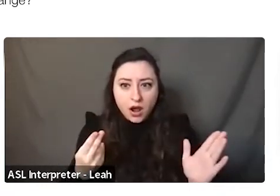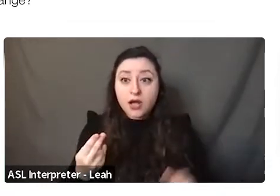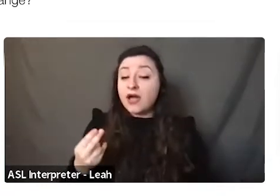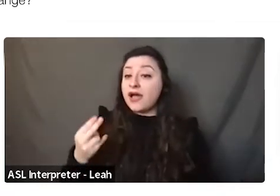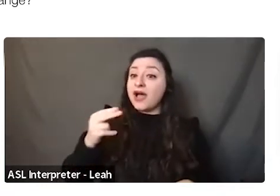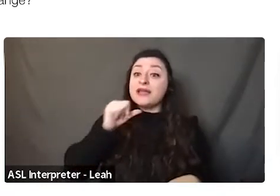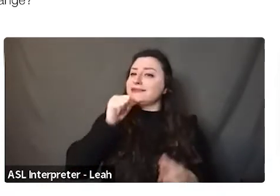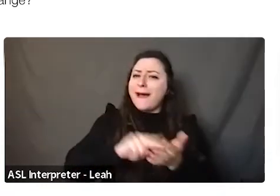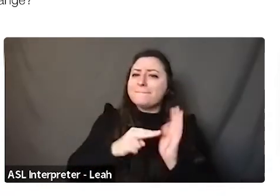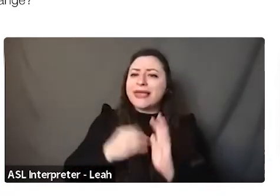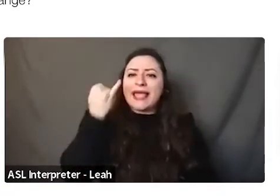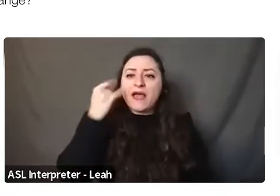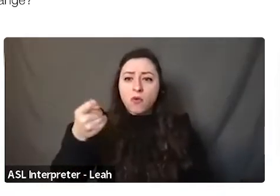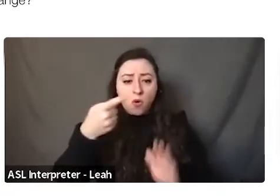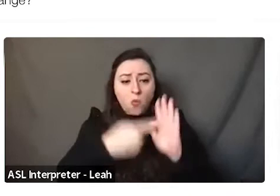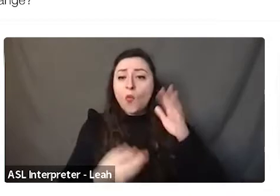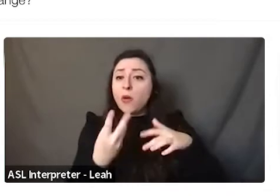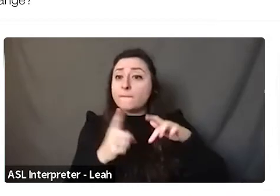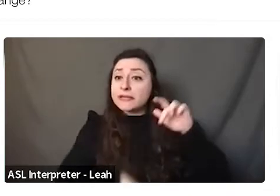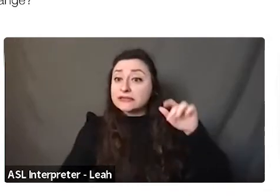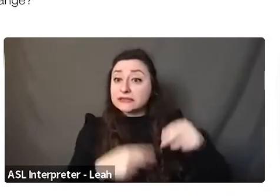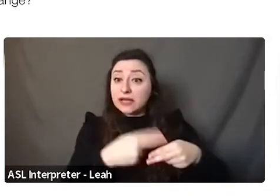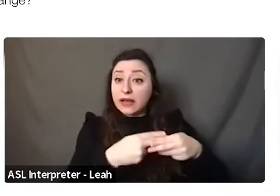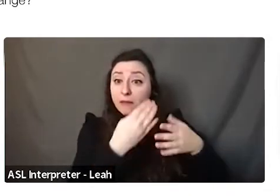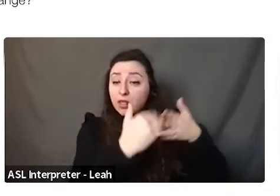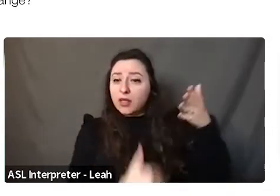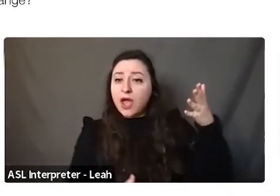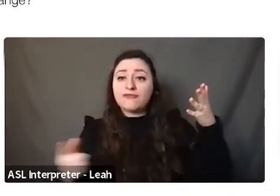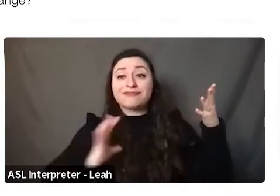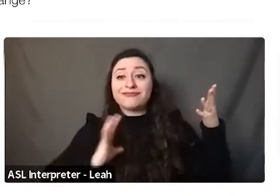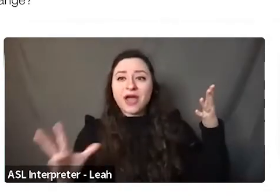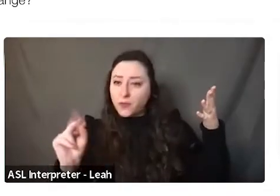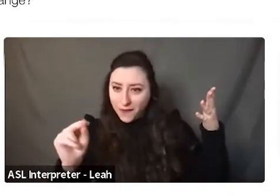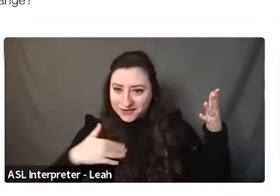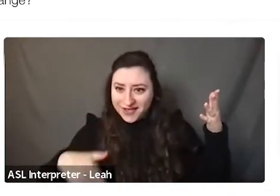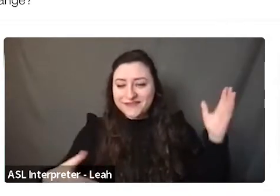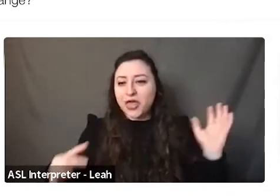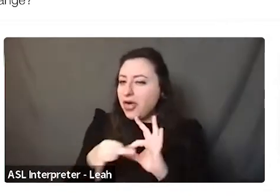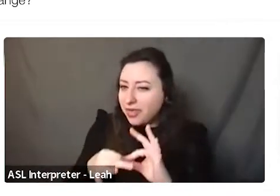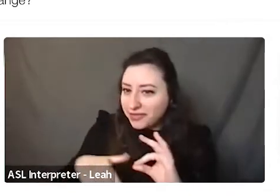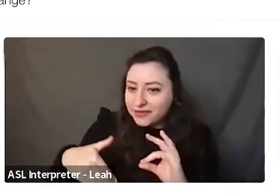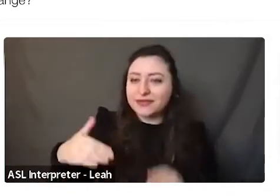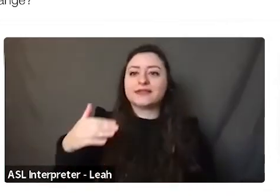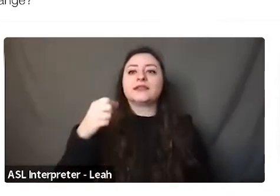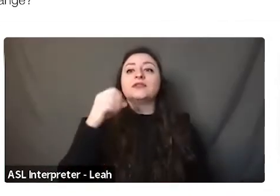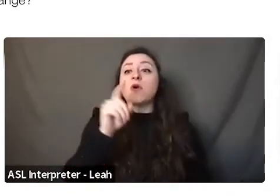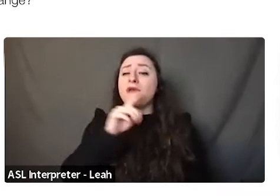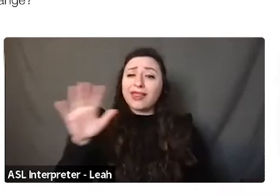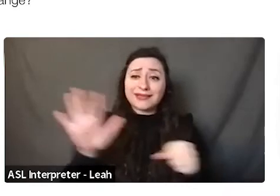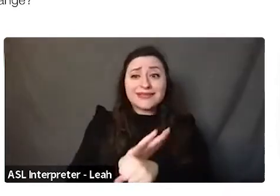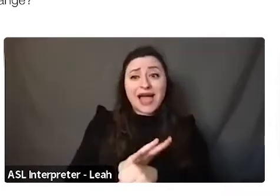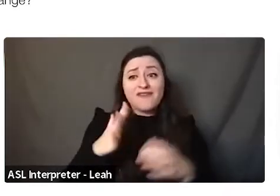list, then everything is fine. It just means we haven't found the connection. Basically, the entire fashion industry